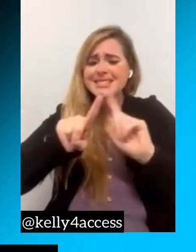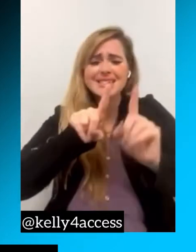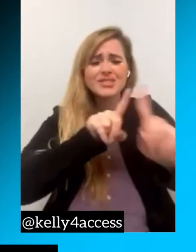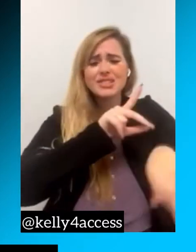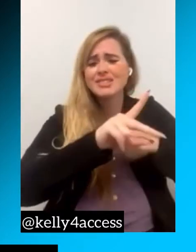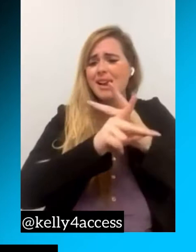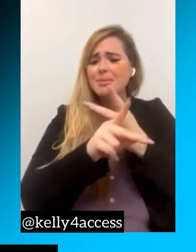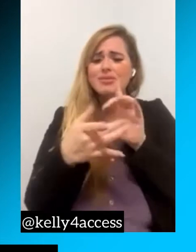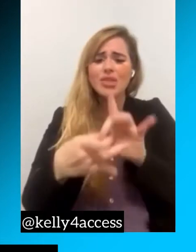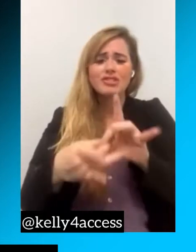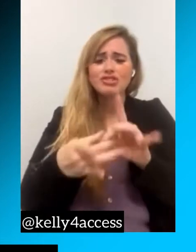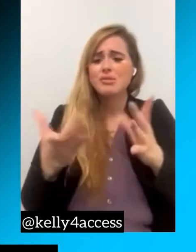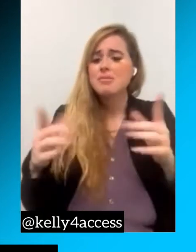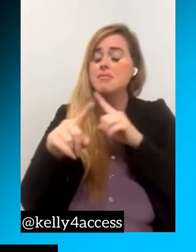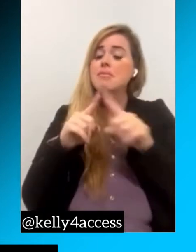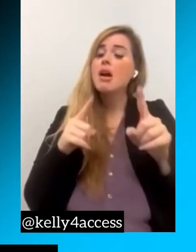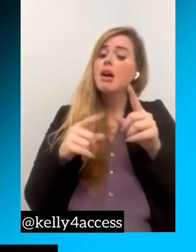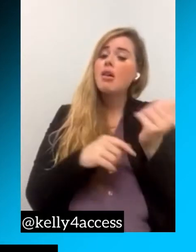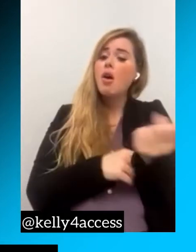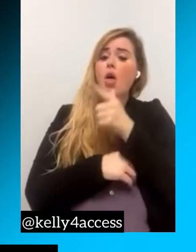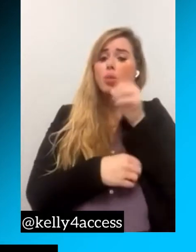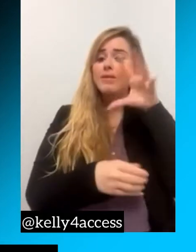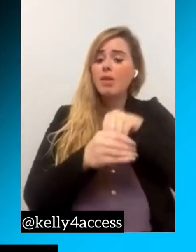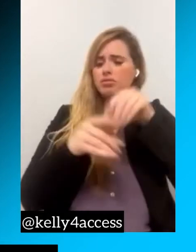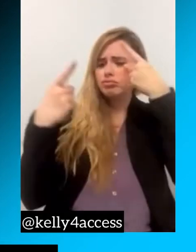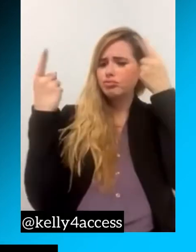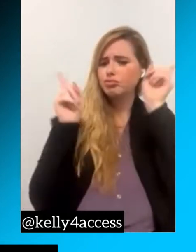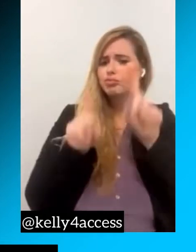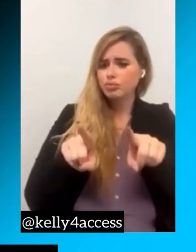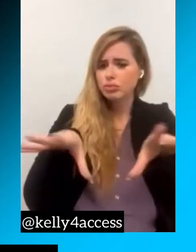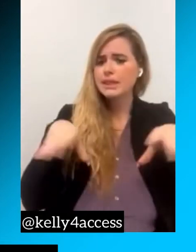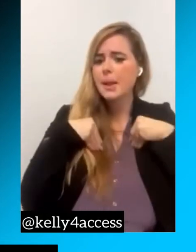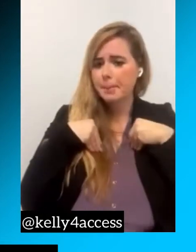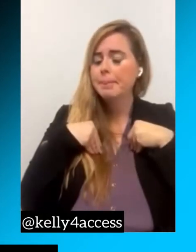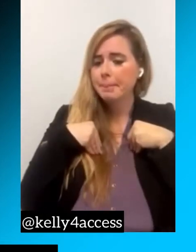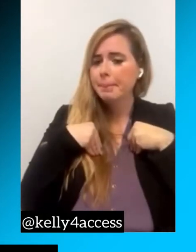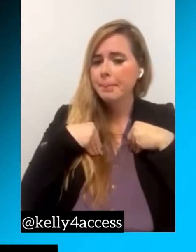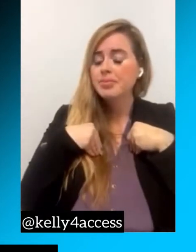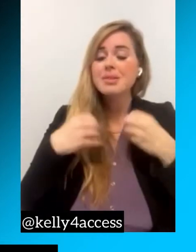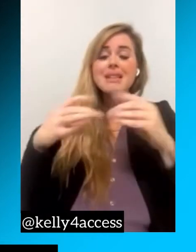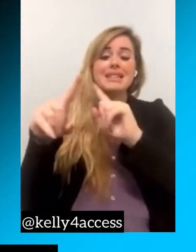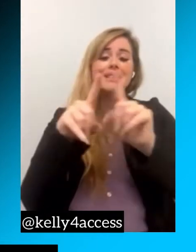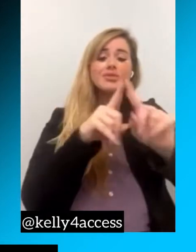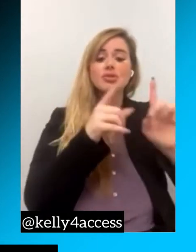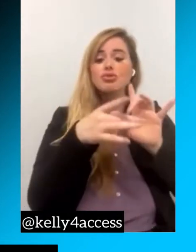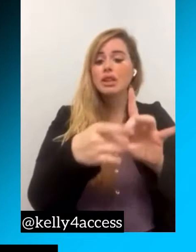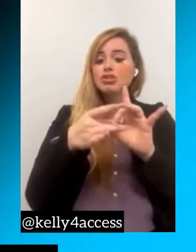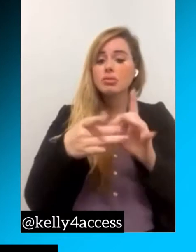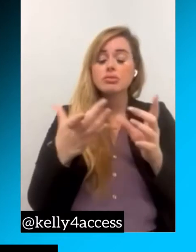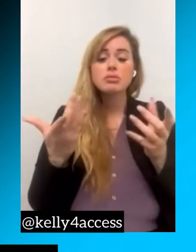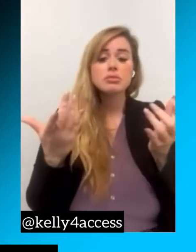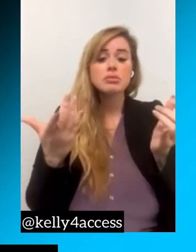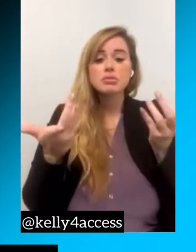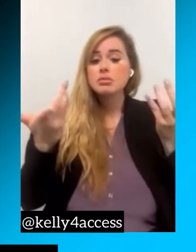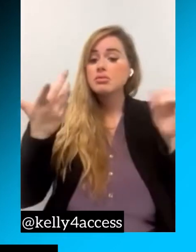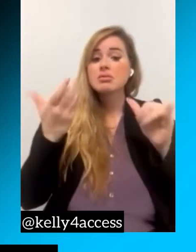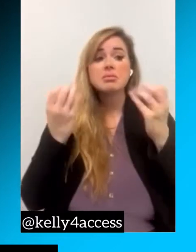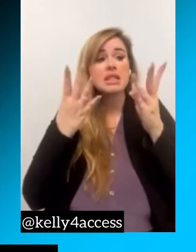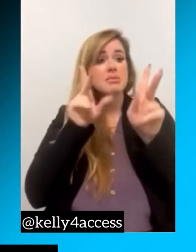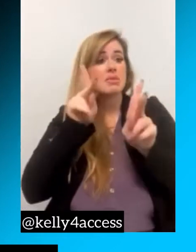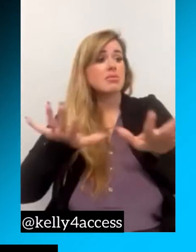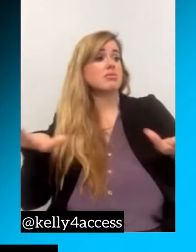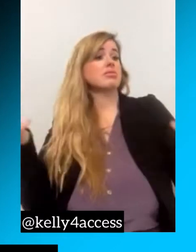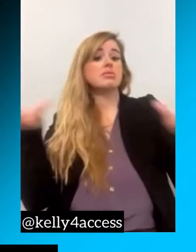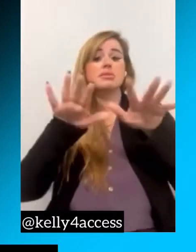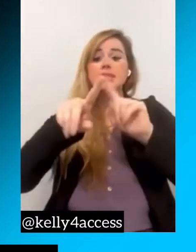have polyamorous relationships, and like so many relationships as there are people who are practicing it, because it looks different